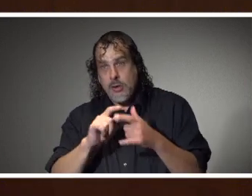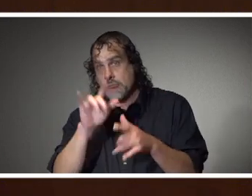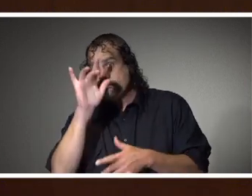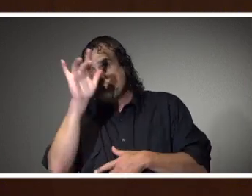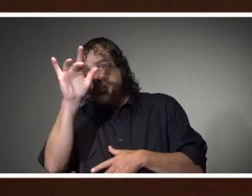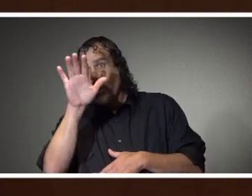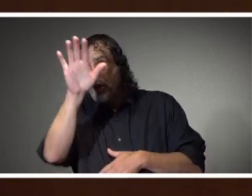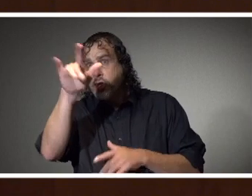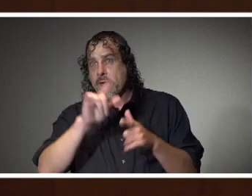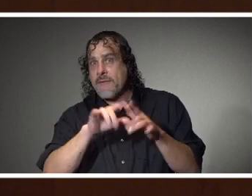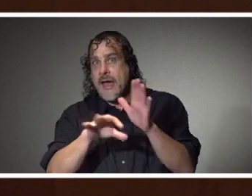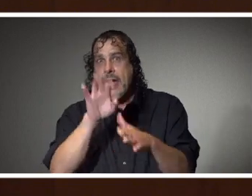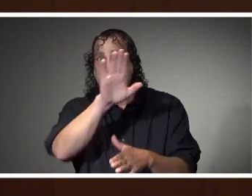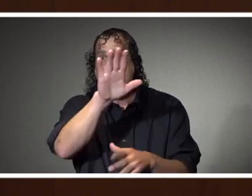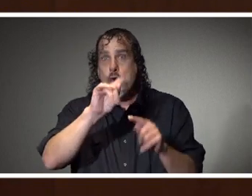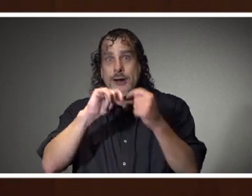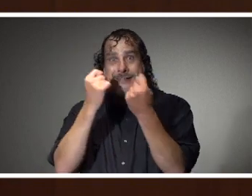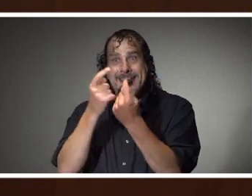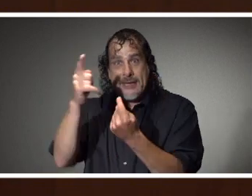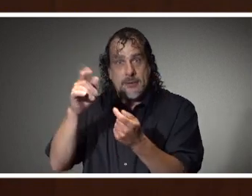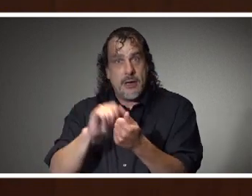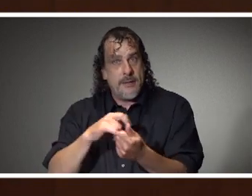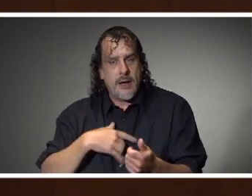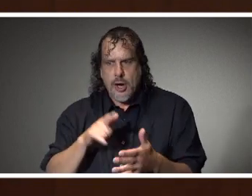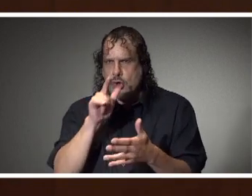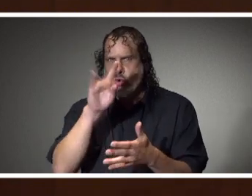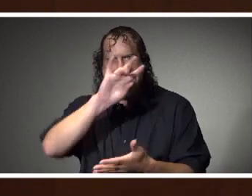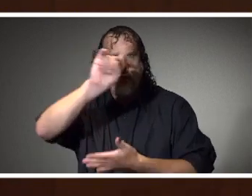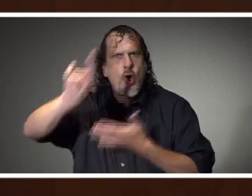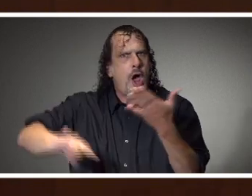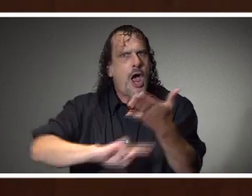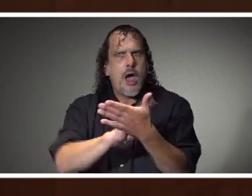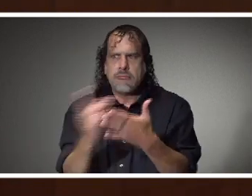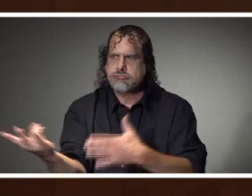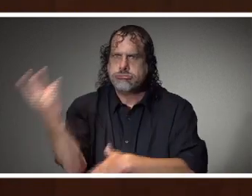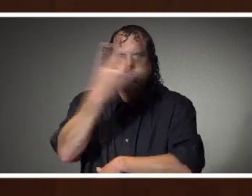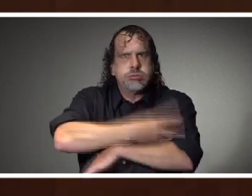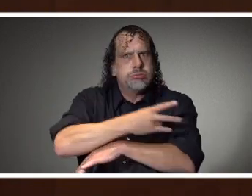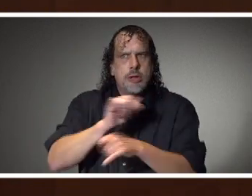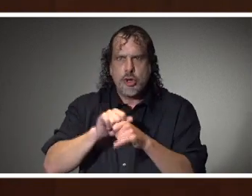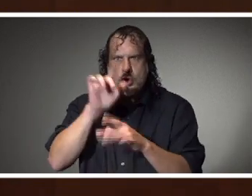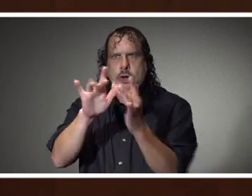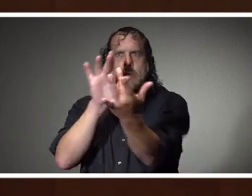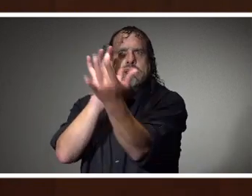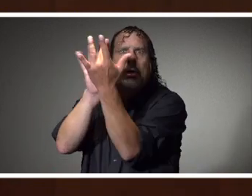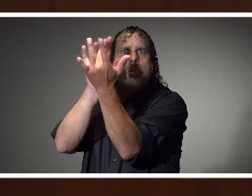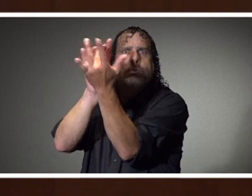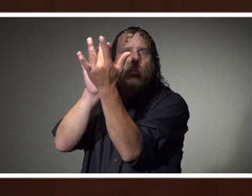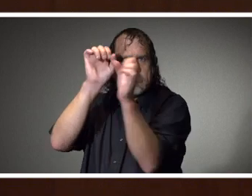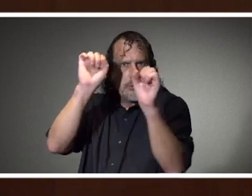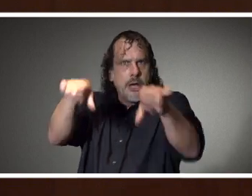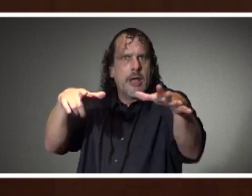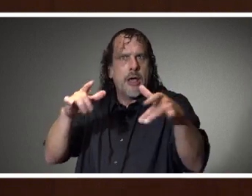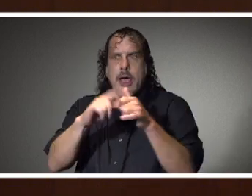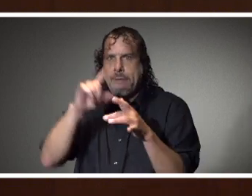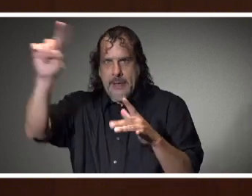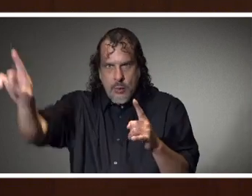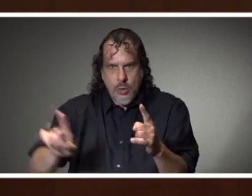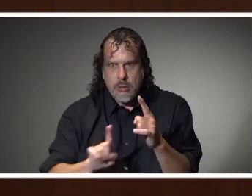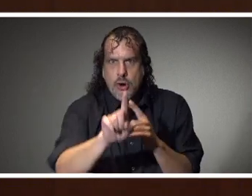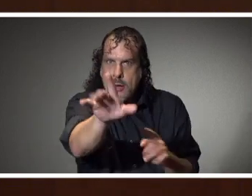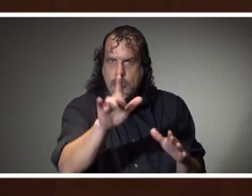crisis response team. They are available 24 hours a day, 7 days a week, and they come to you wherever you